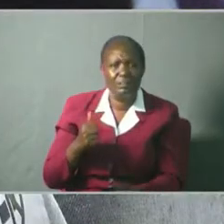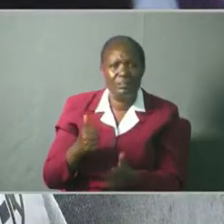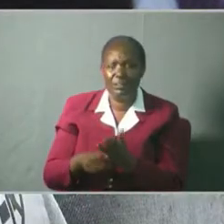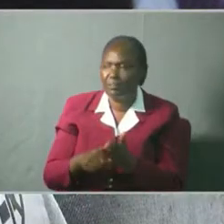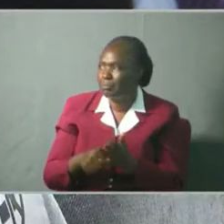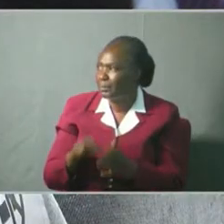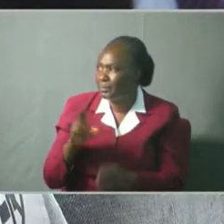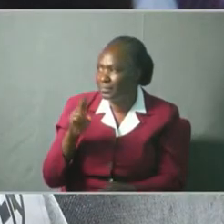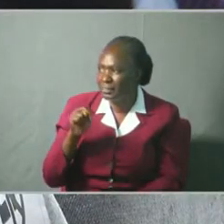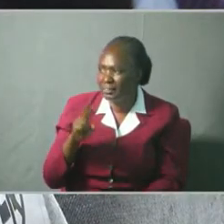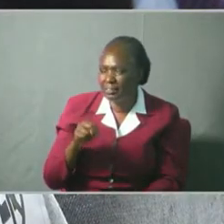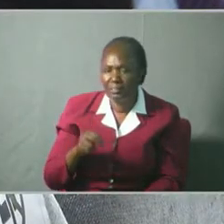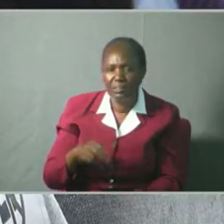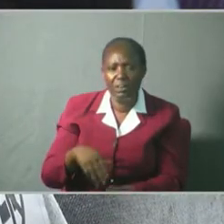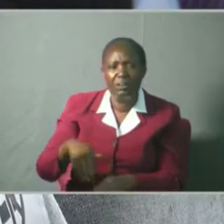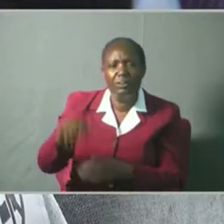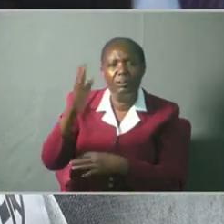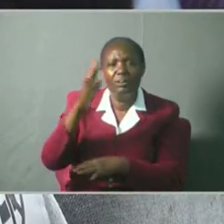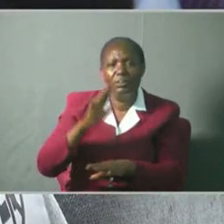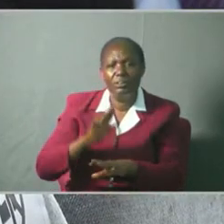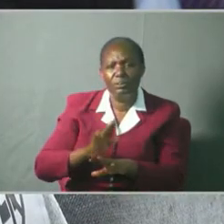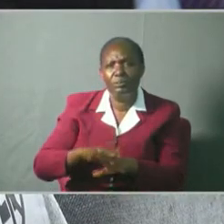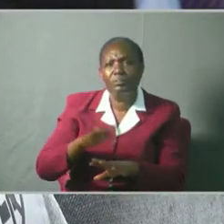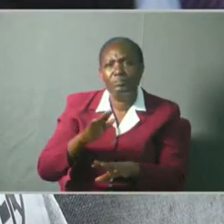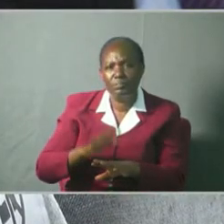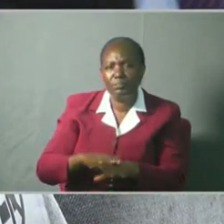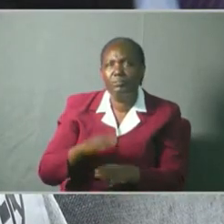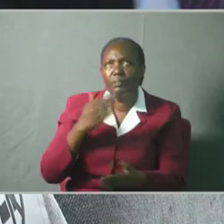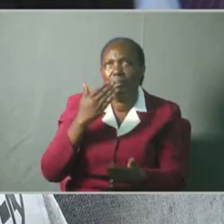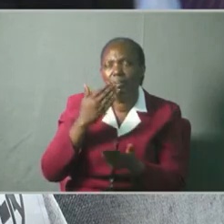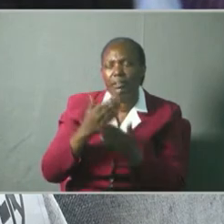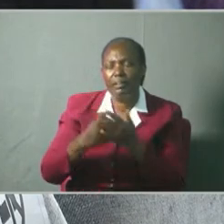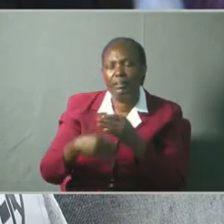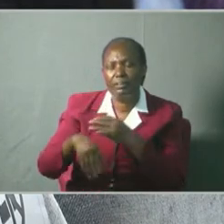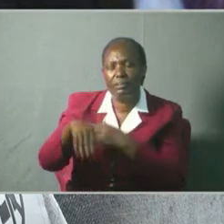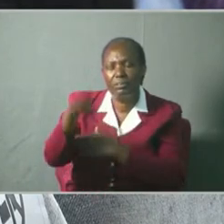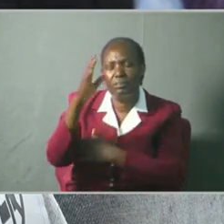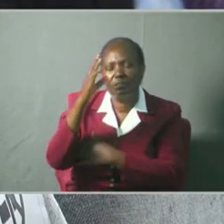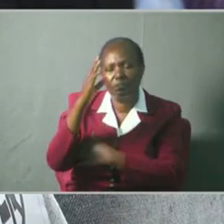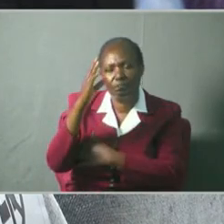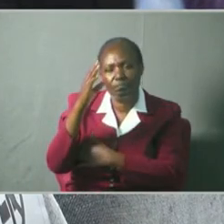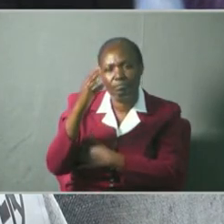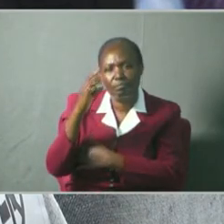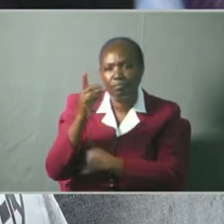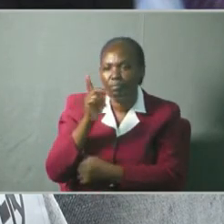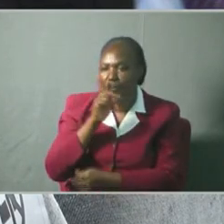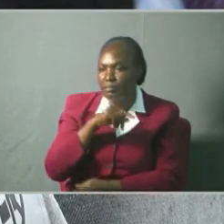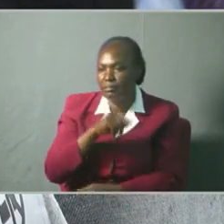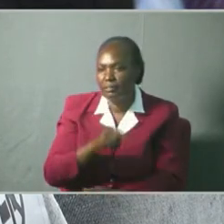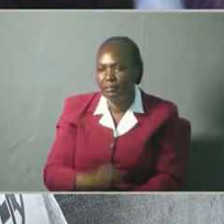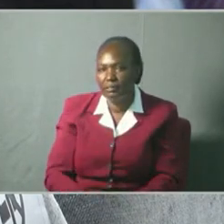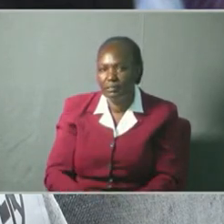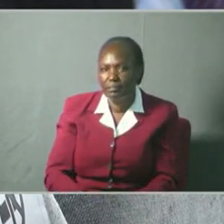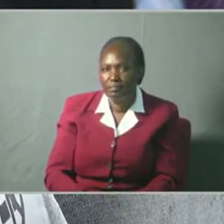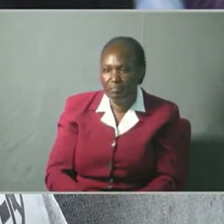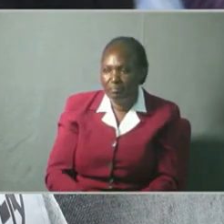The Lord is good. We thank God, we thank God, we thank God. We are winding up. I can